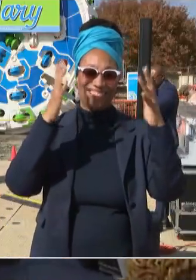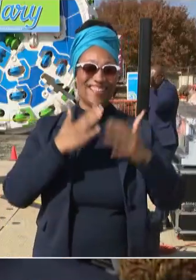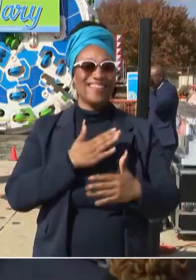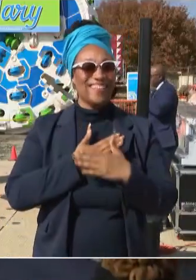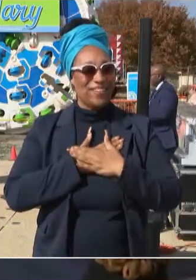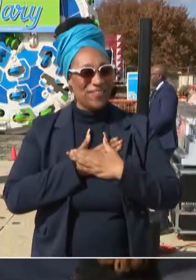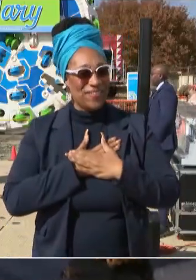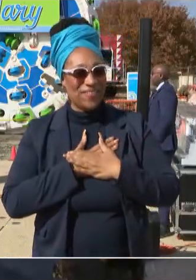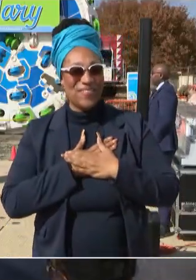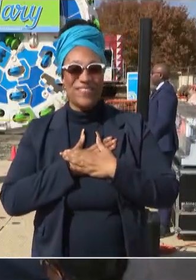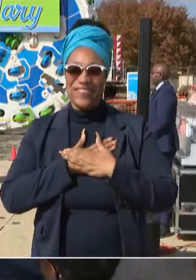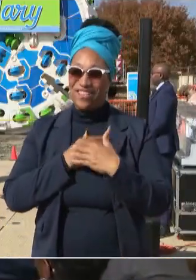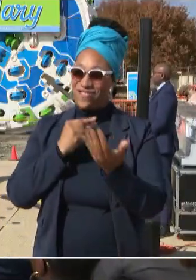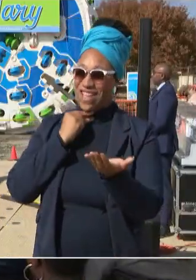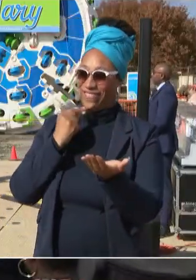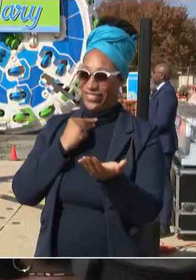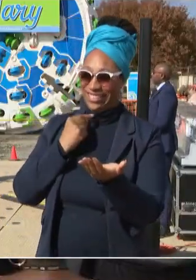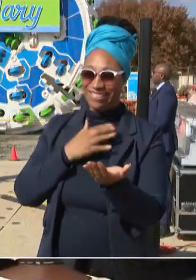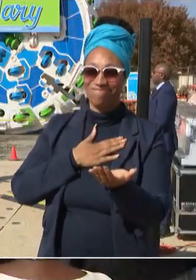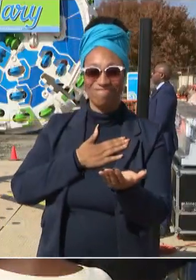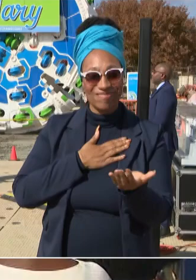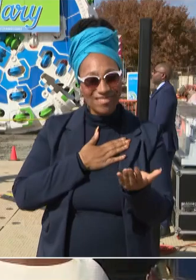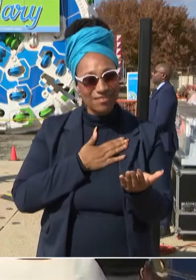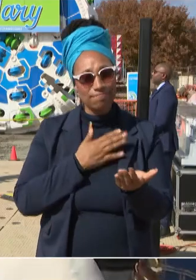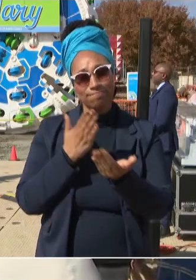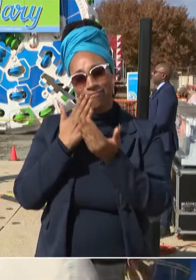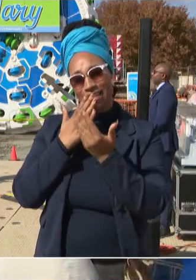Thank you, Kirsten. I just have to edit the